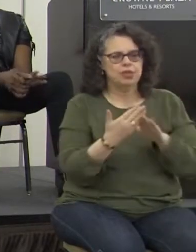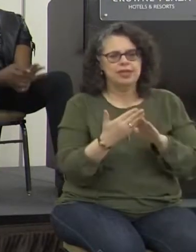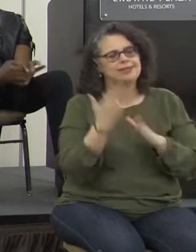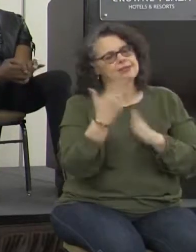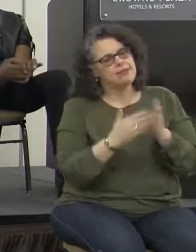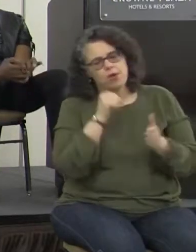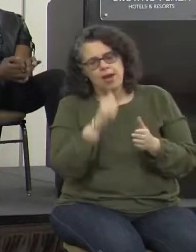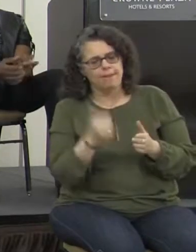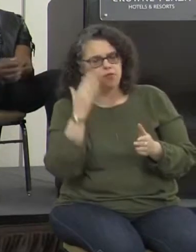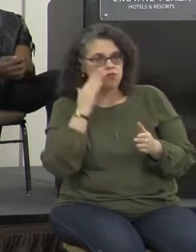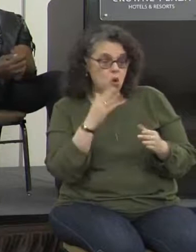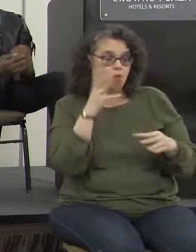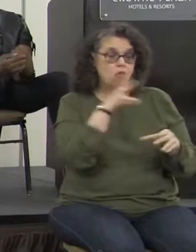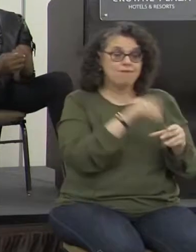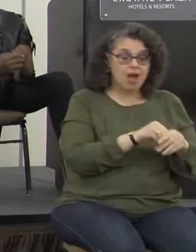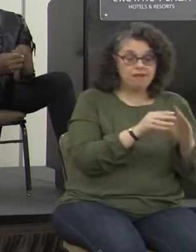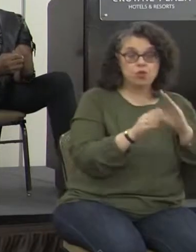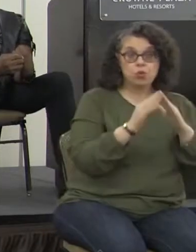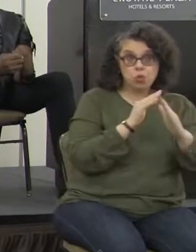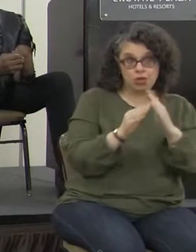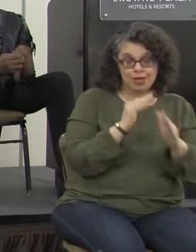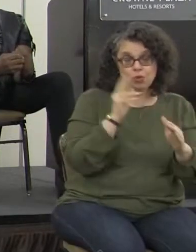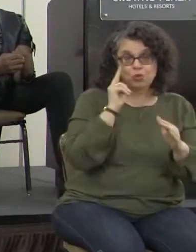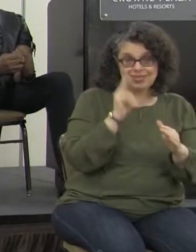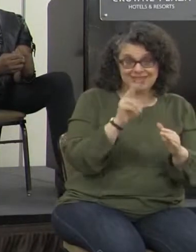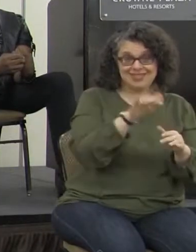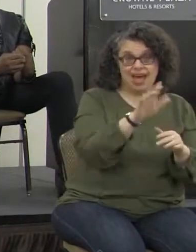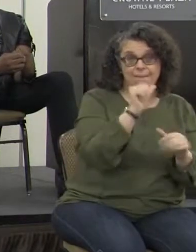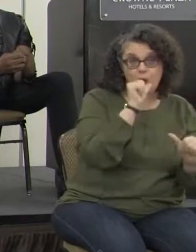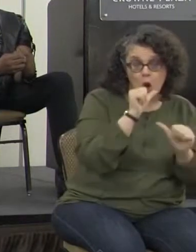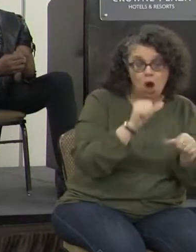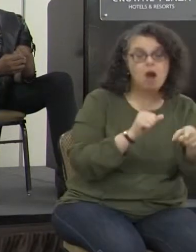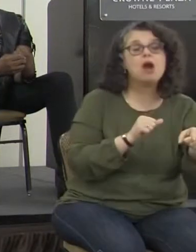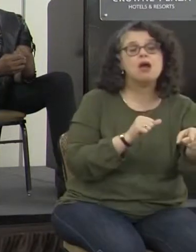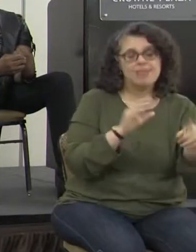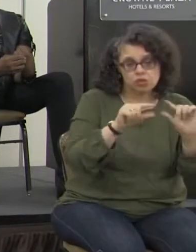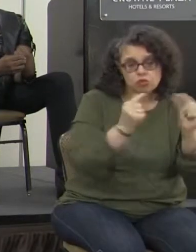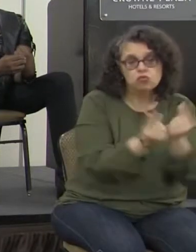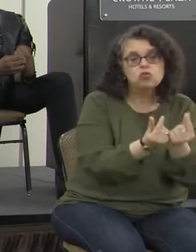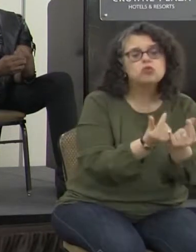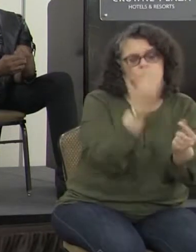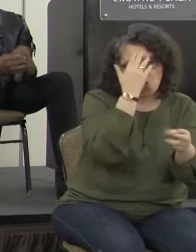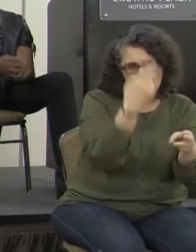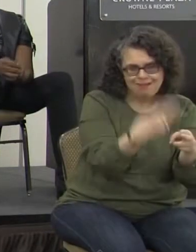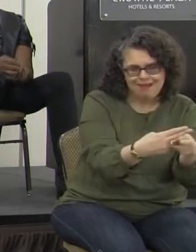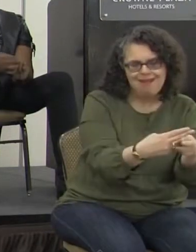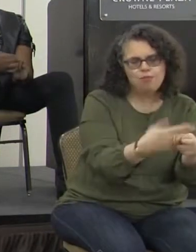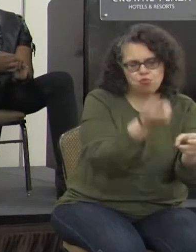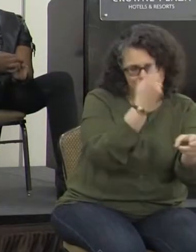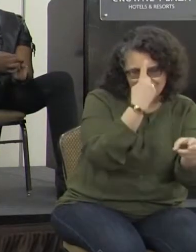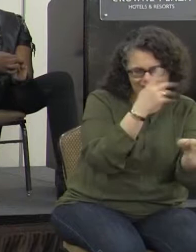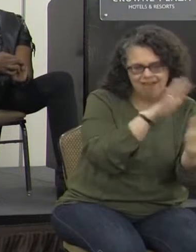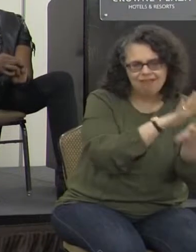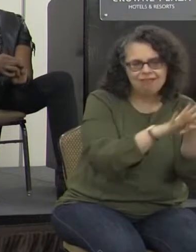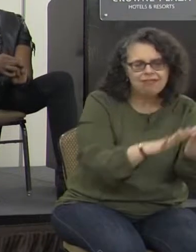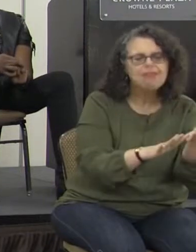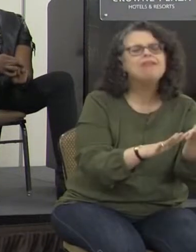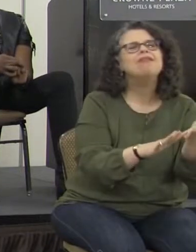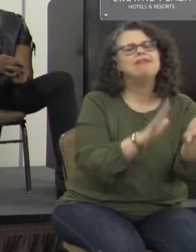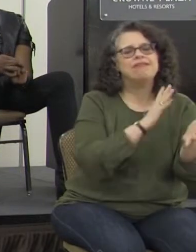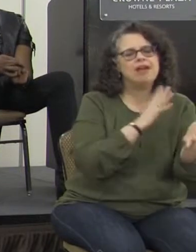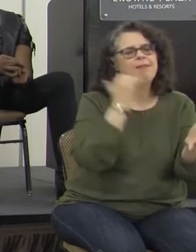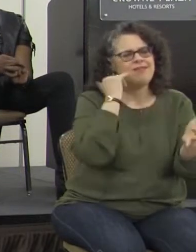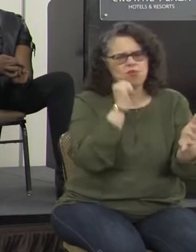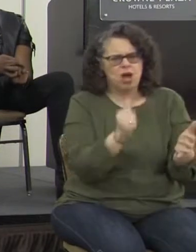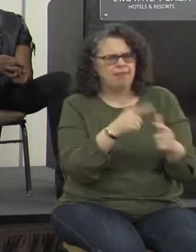community, you know automatically that as you see that this bar is going to be this group, and you know the name of the group, and you understand that. But if you're not